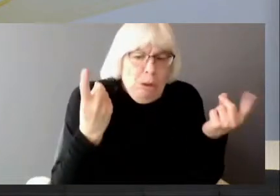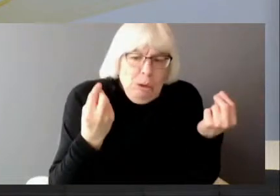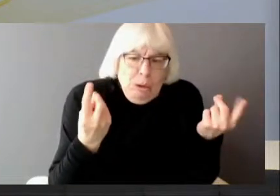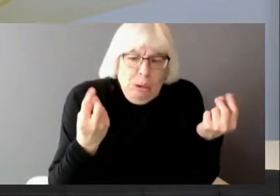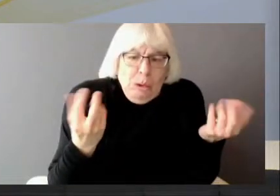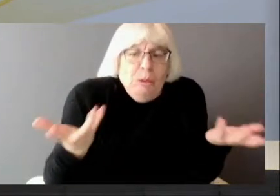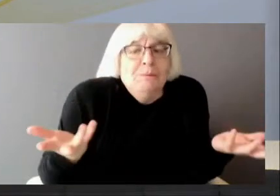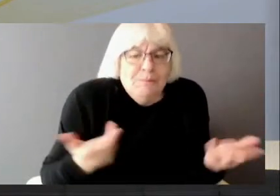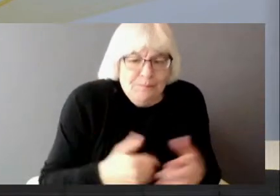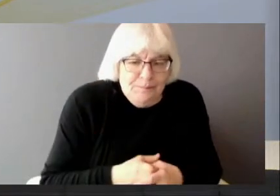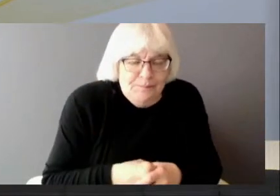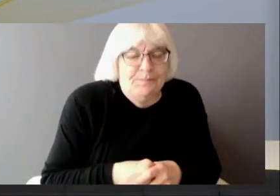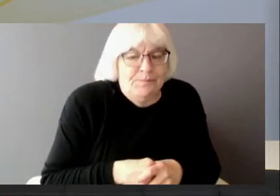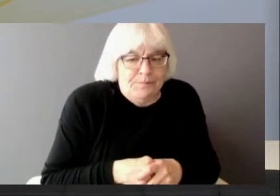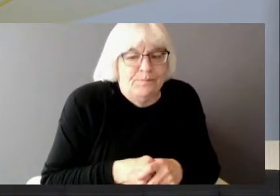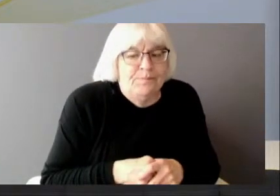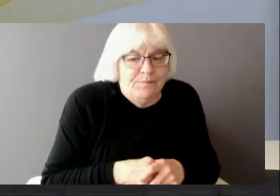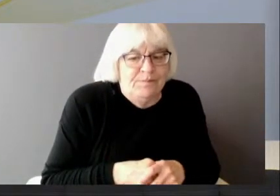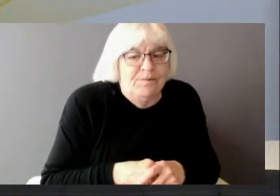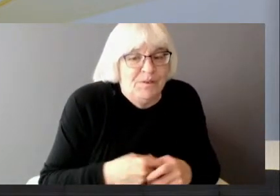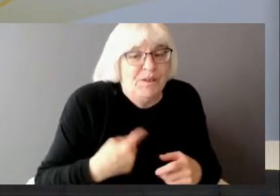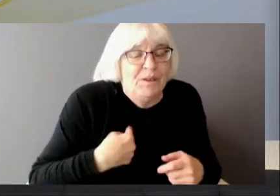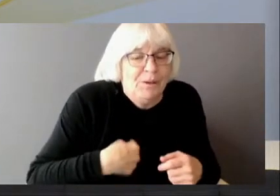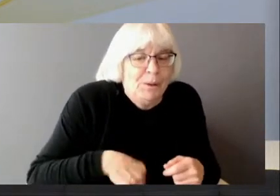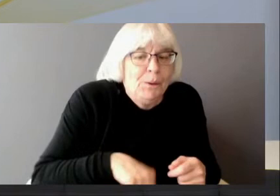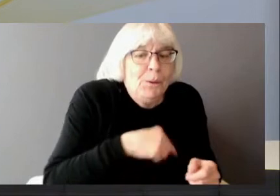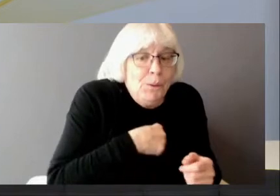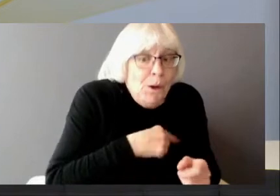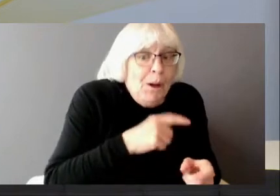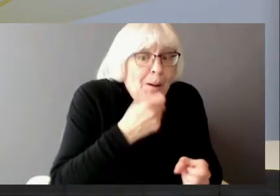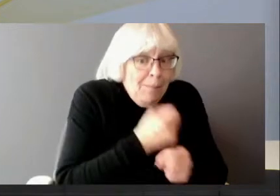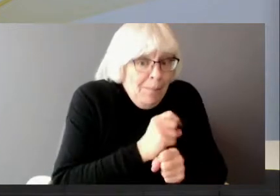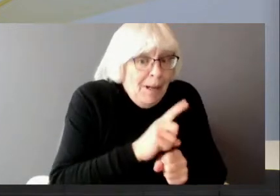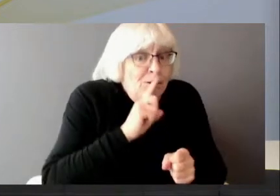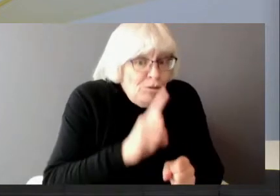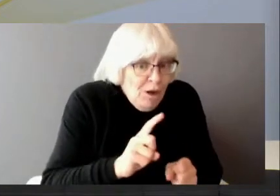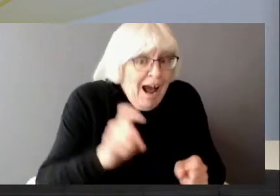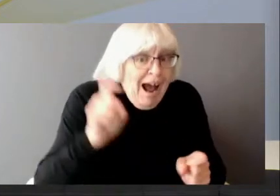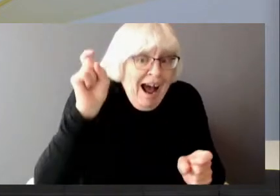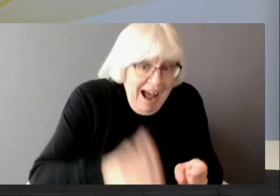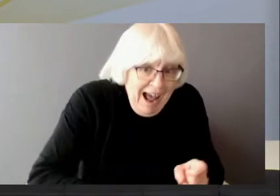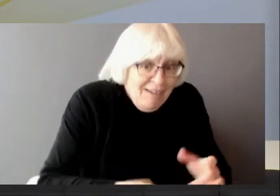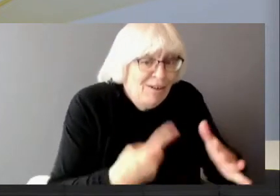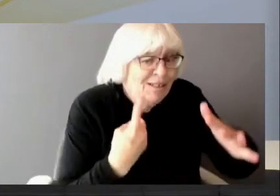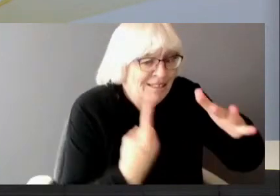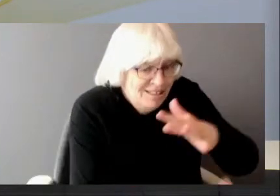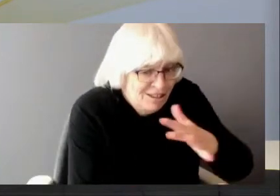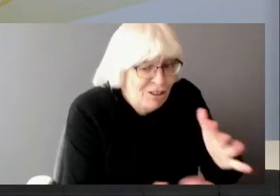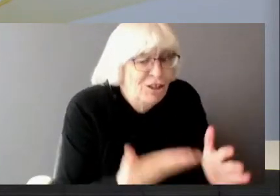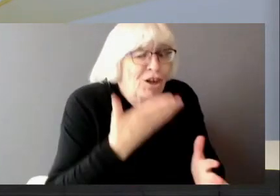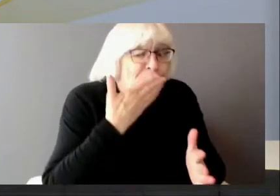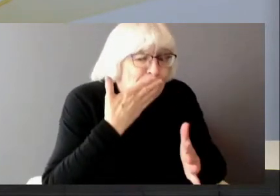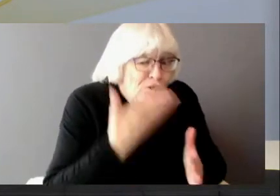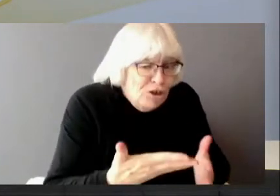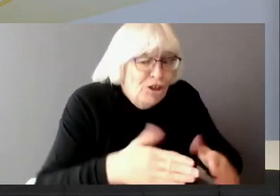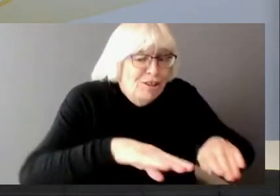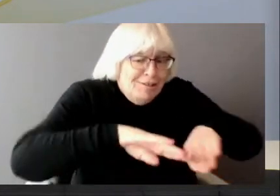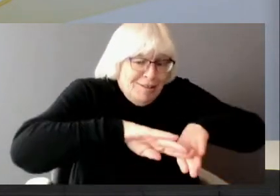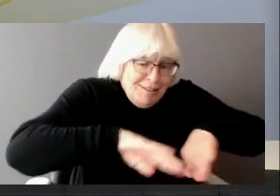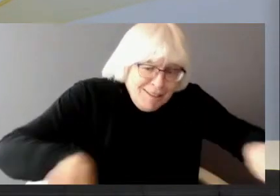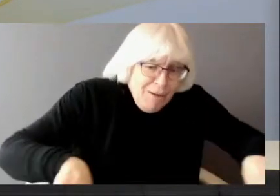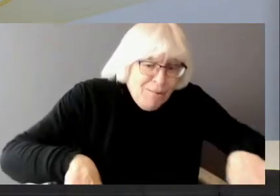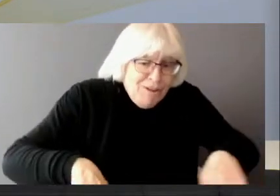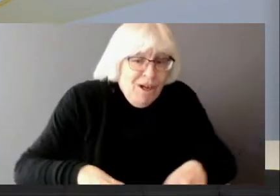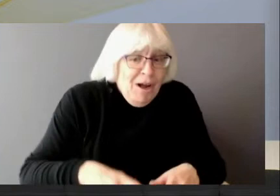are making sure the people who need to isolate really well. The people who need to be tested are tested.